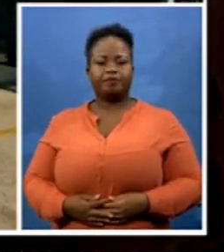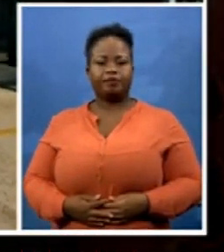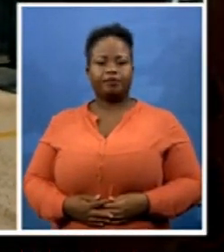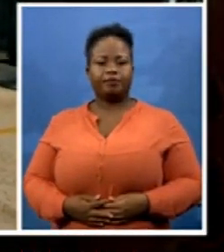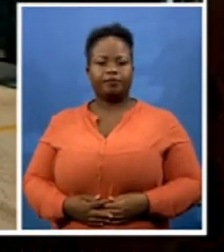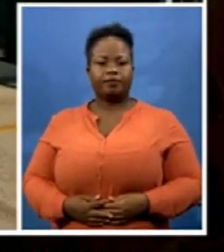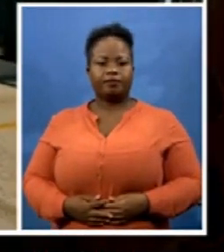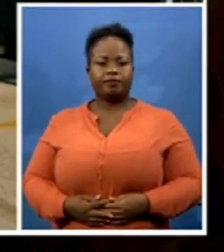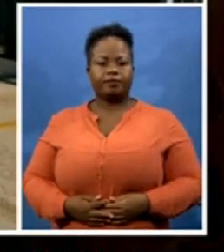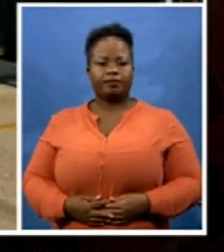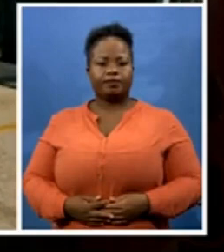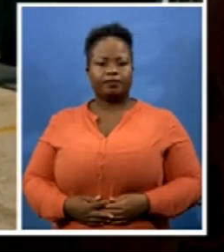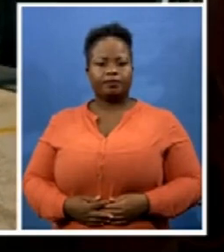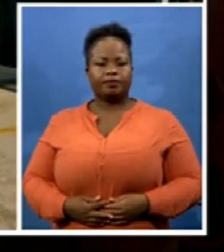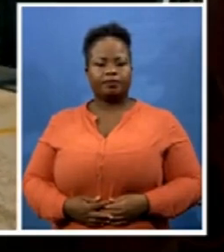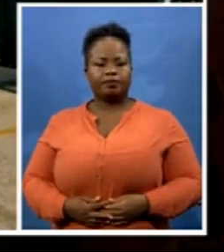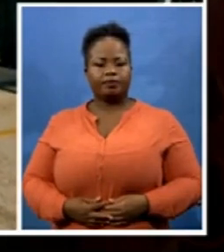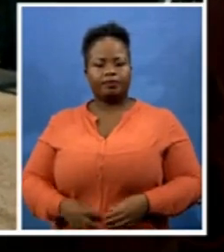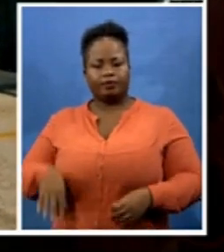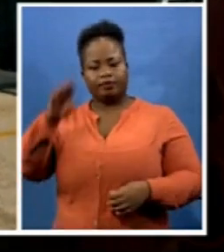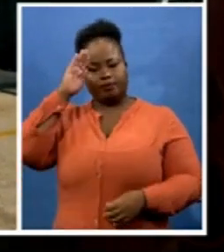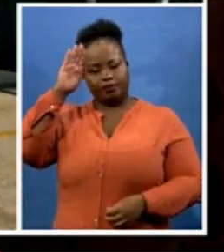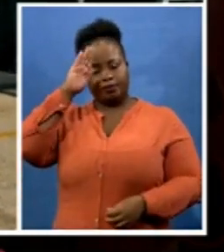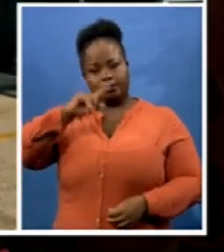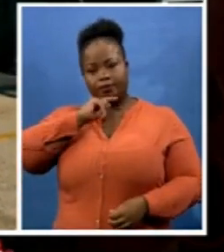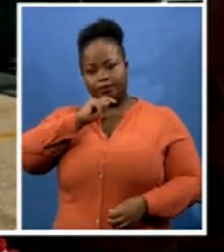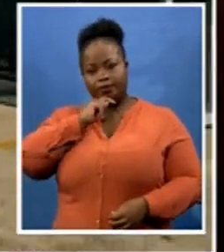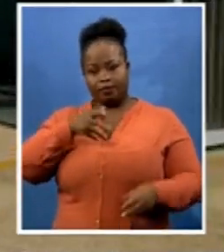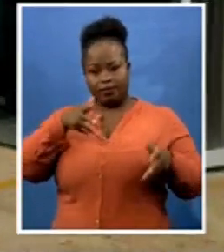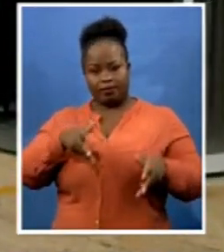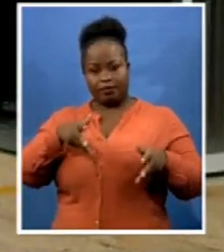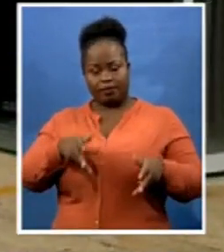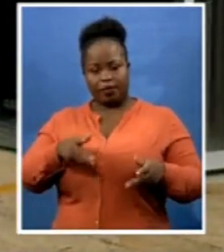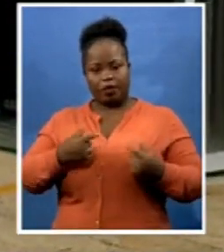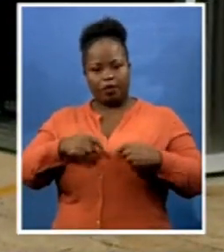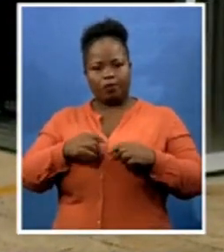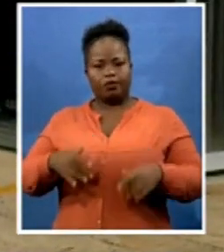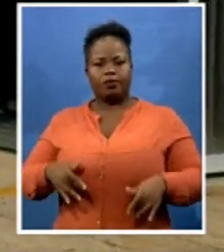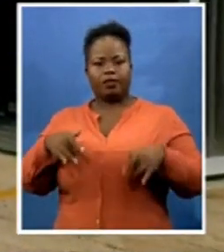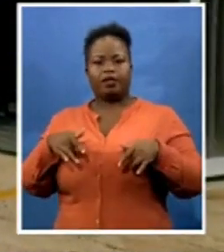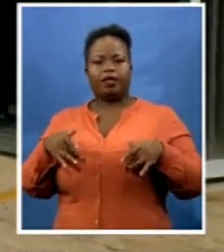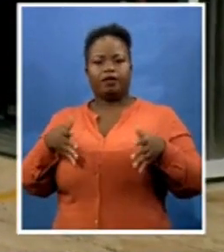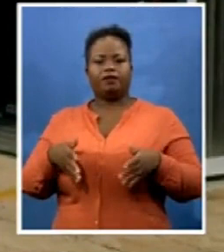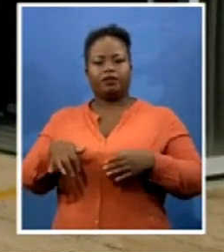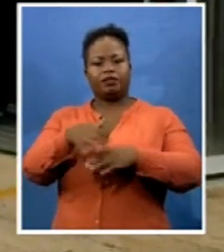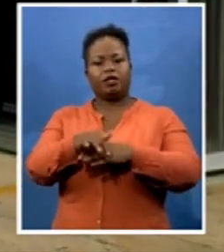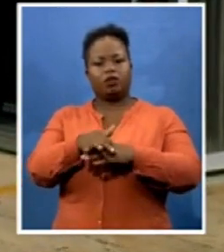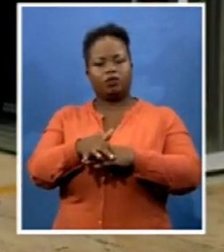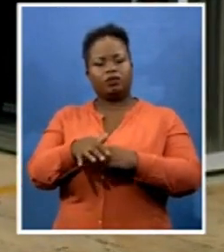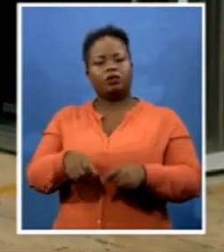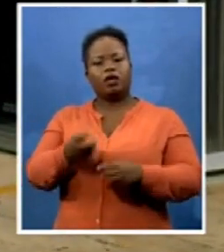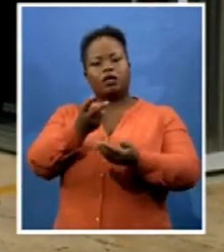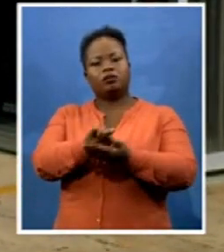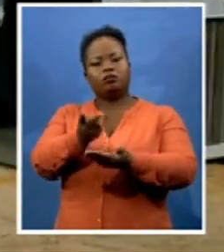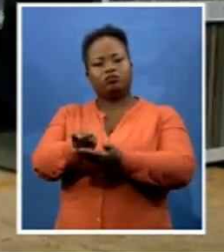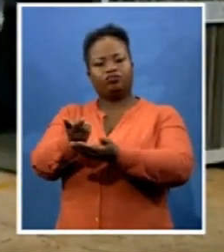A very good morning to you too. Right now we are broadcasting live outside a field hospital, which is a building that you see behind me, which